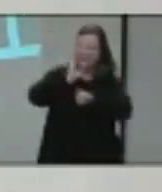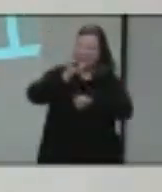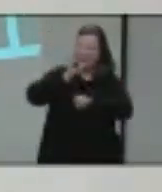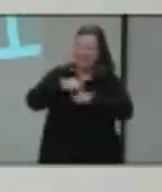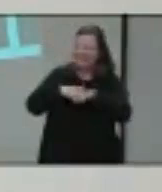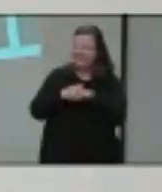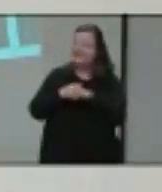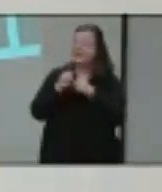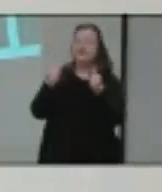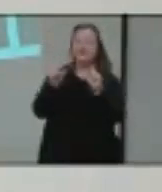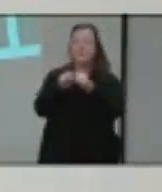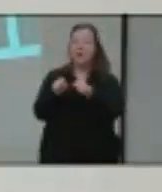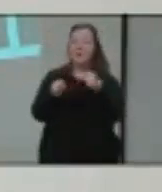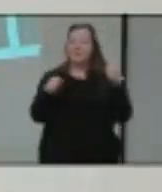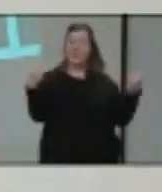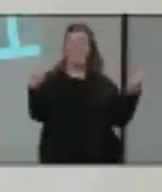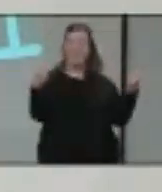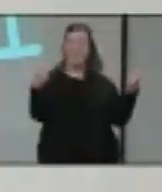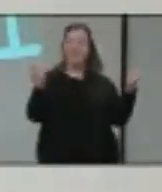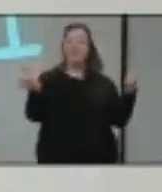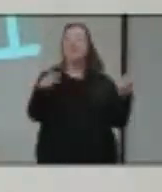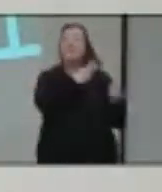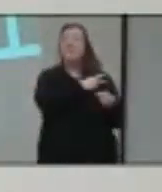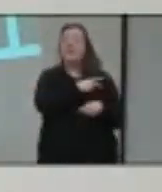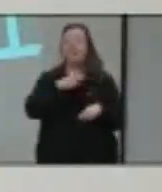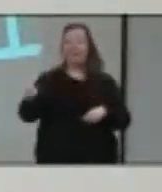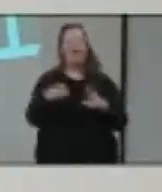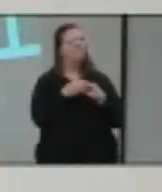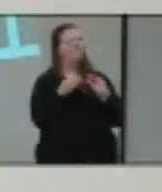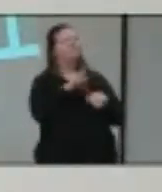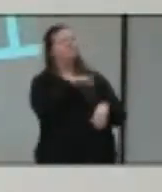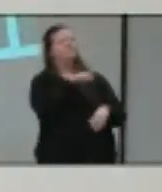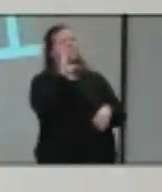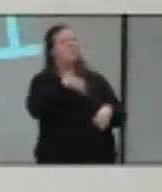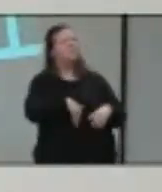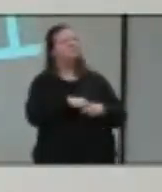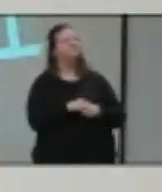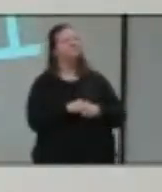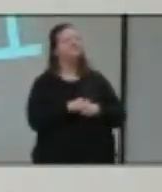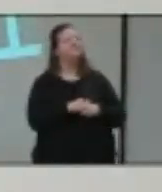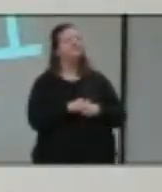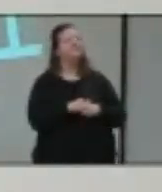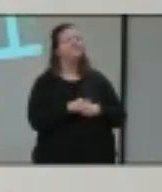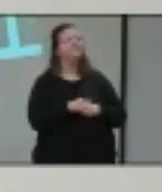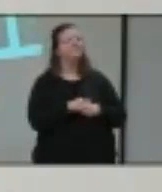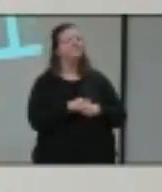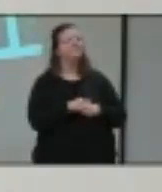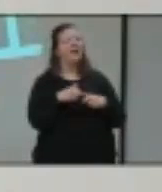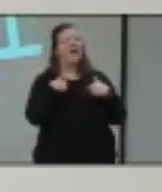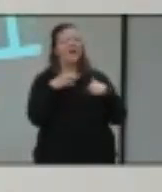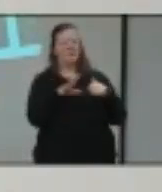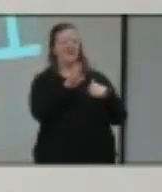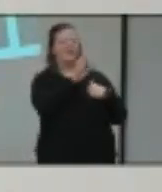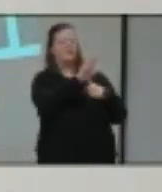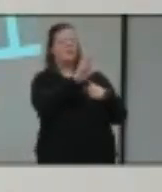As I turned to open the door, the patient added, you know, I'm not fond of your kind.